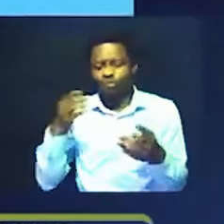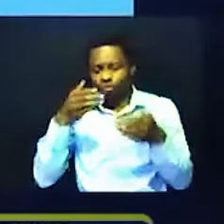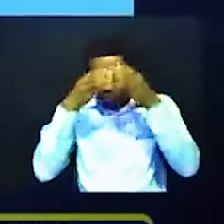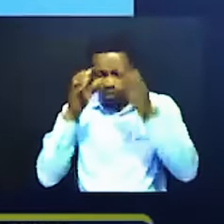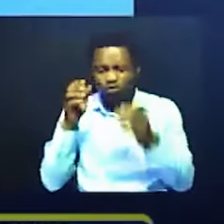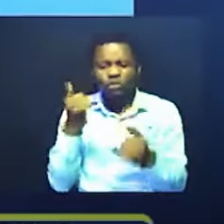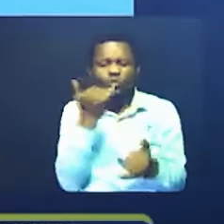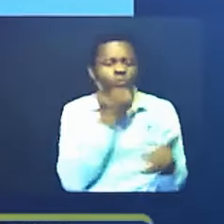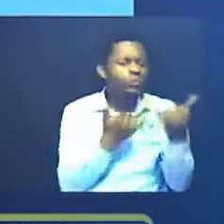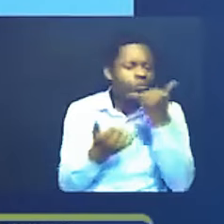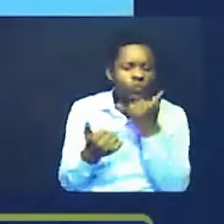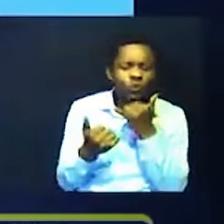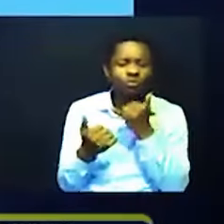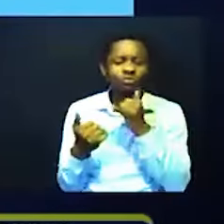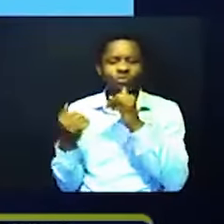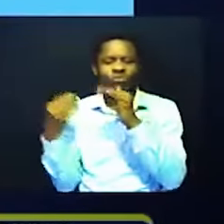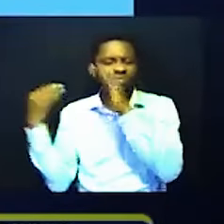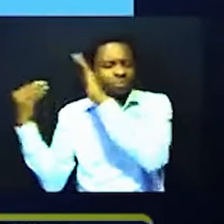a